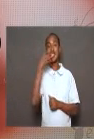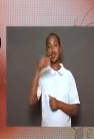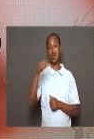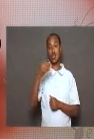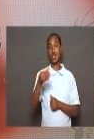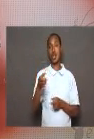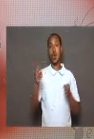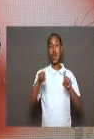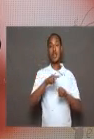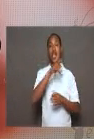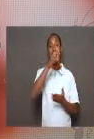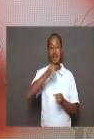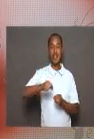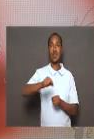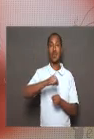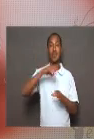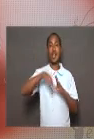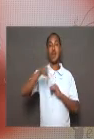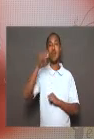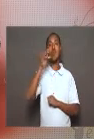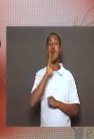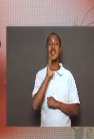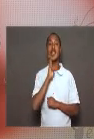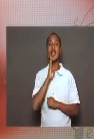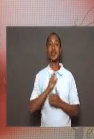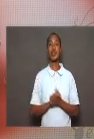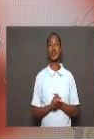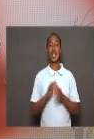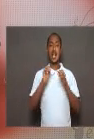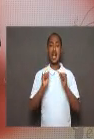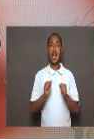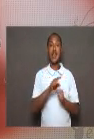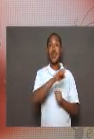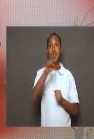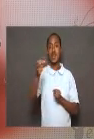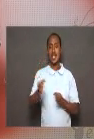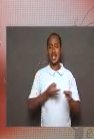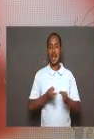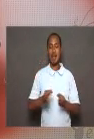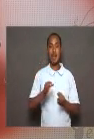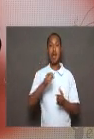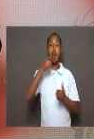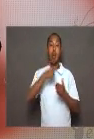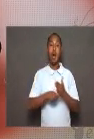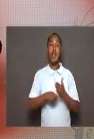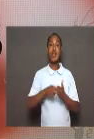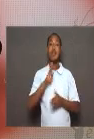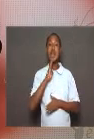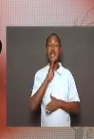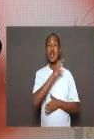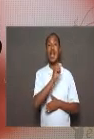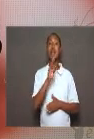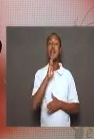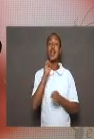when they are dissolved in water. Can you describe what basic anhydrides